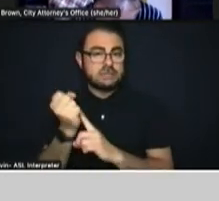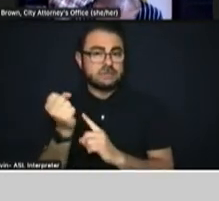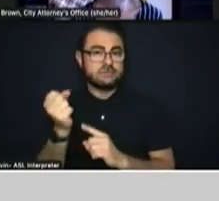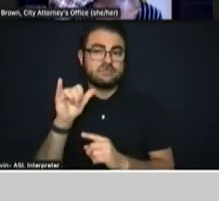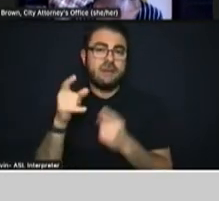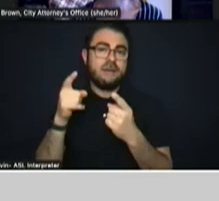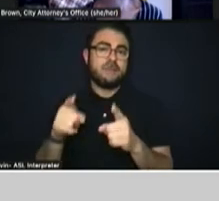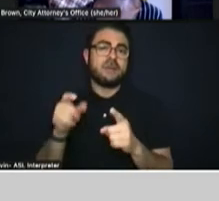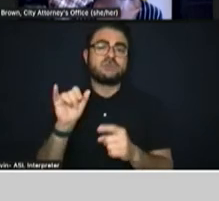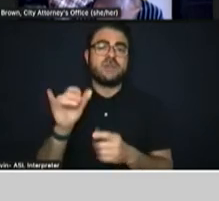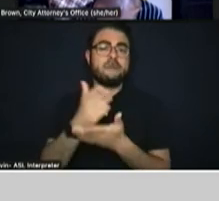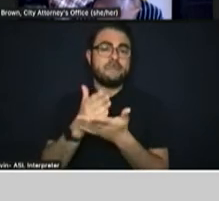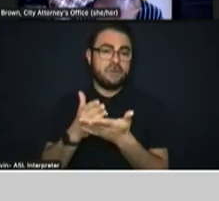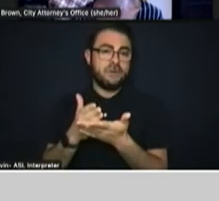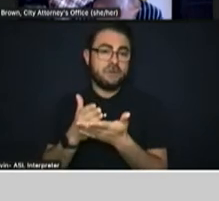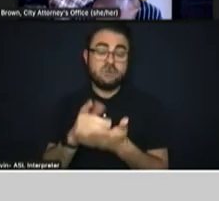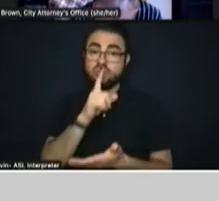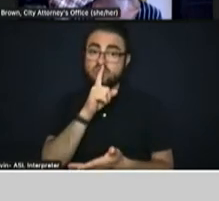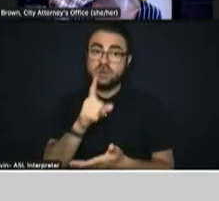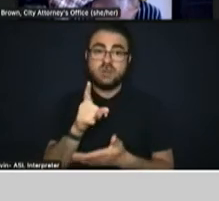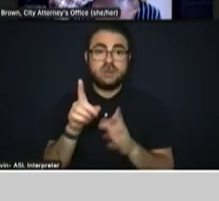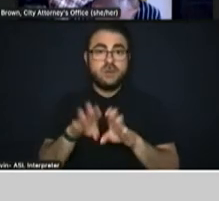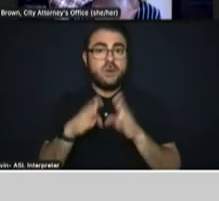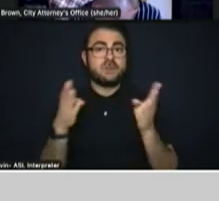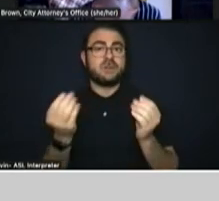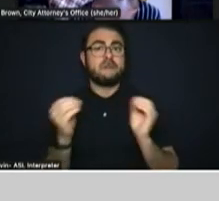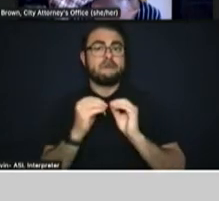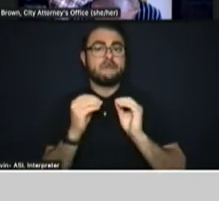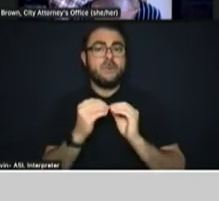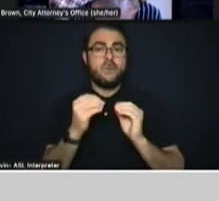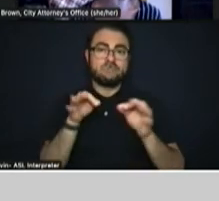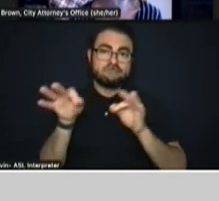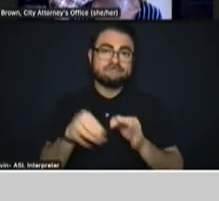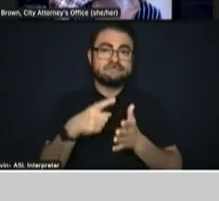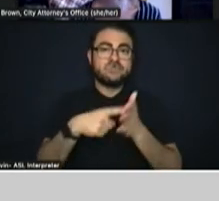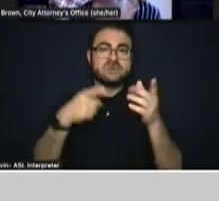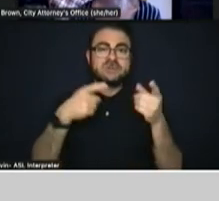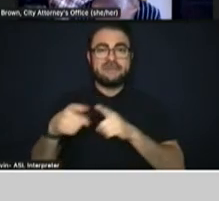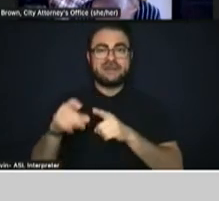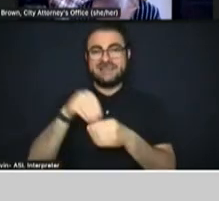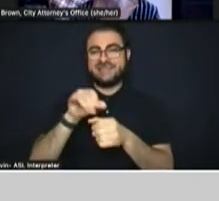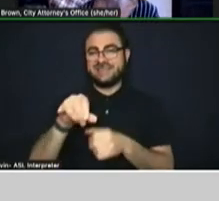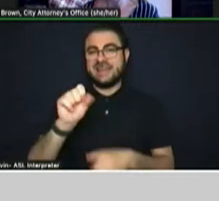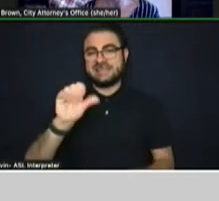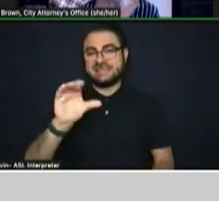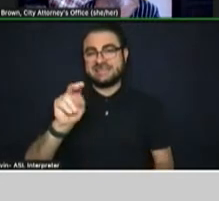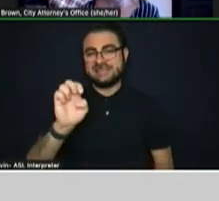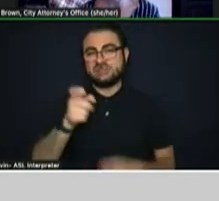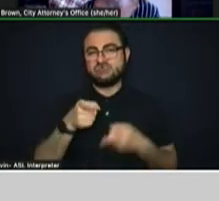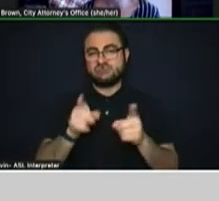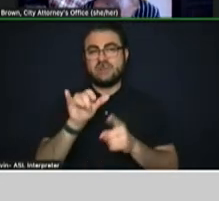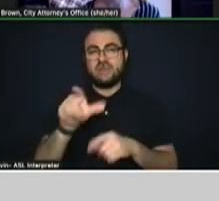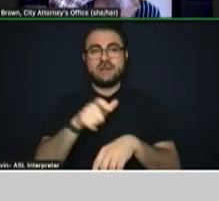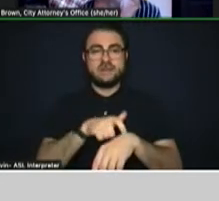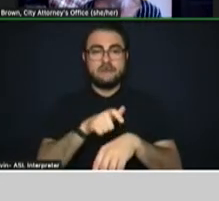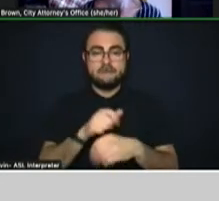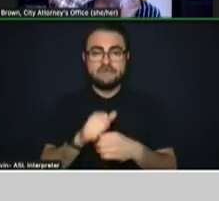again, really opens up more of what's going on in the scene at that point. Dory, was